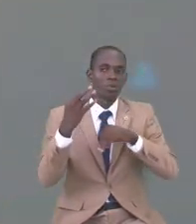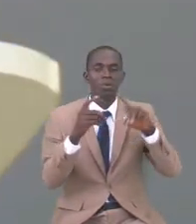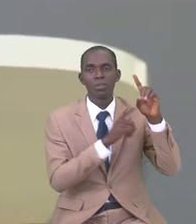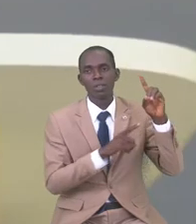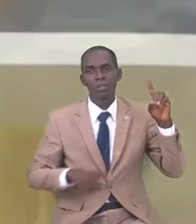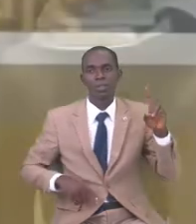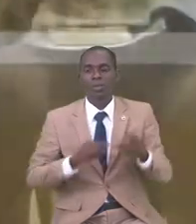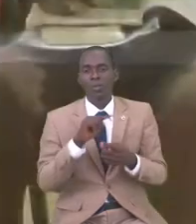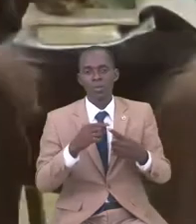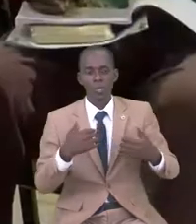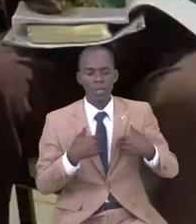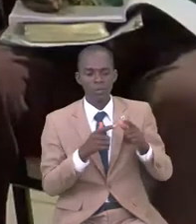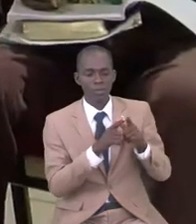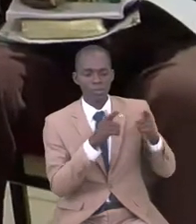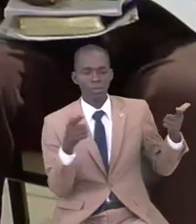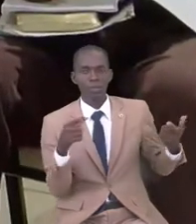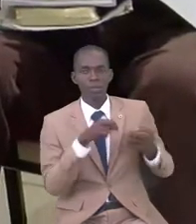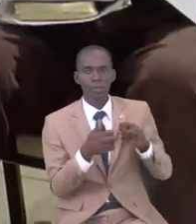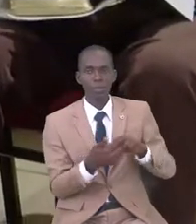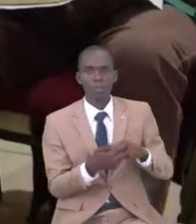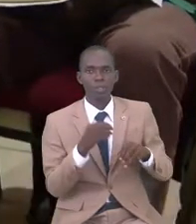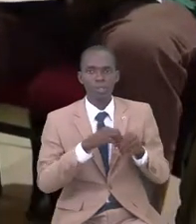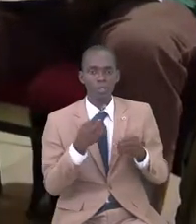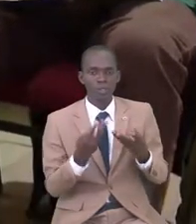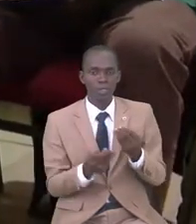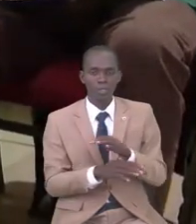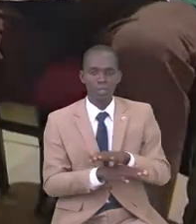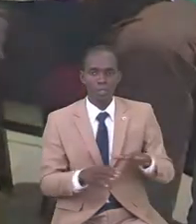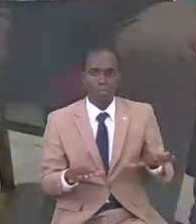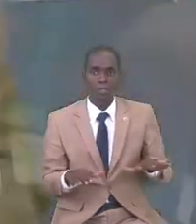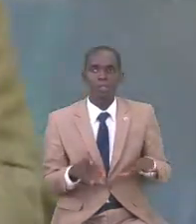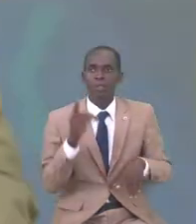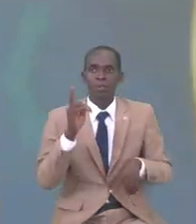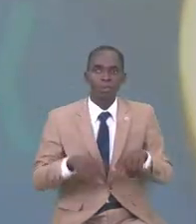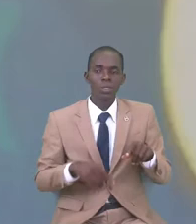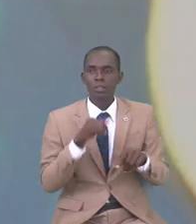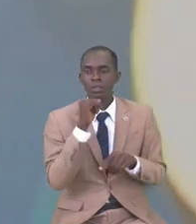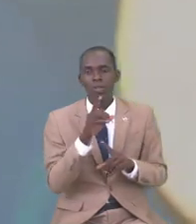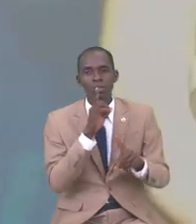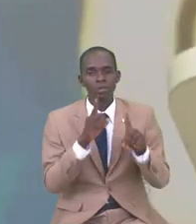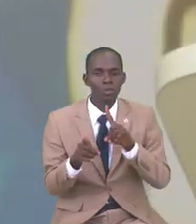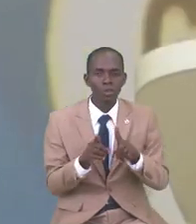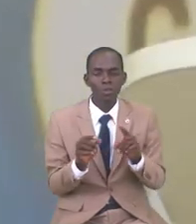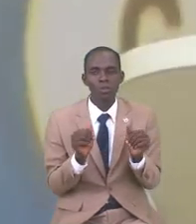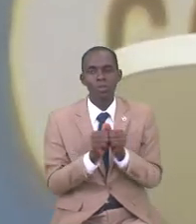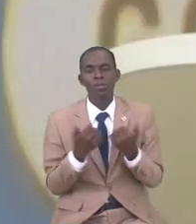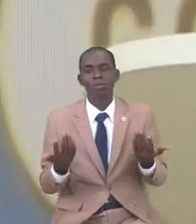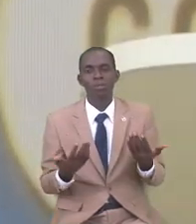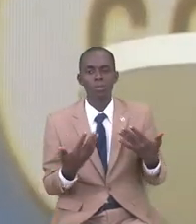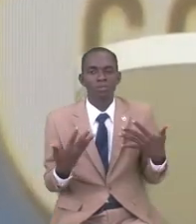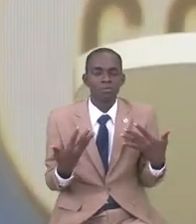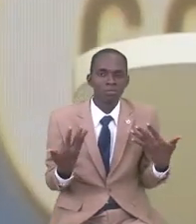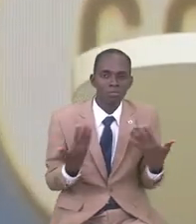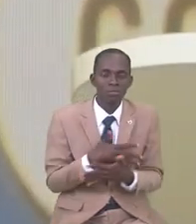have devastating problems in the land, you cannot come sheepishly and sluggishly and be looking